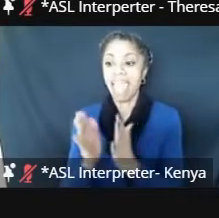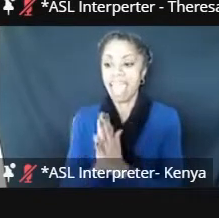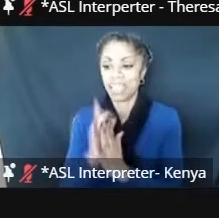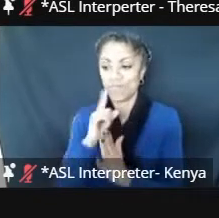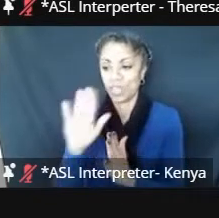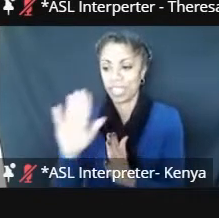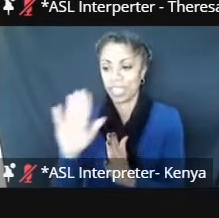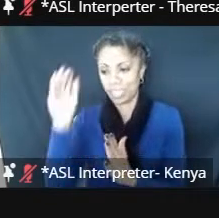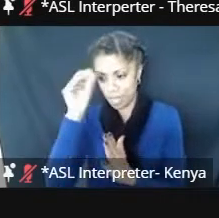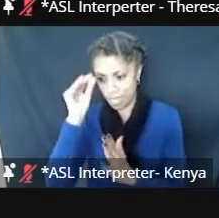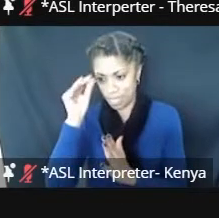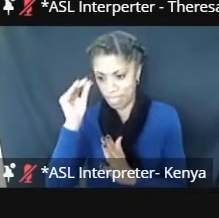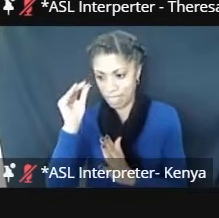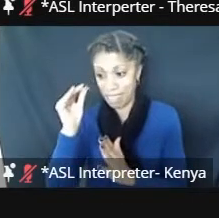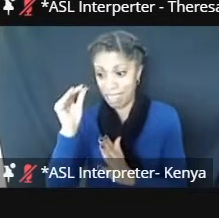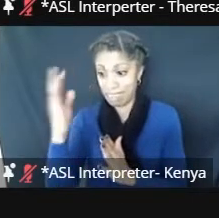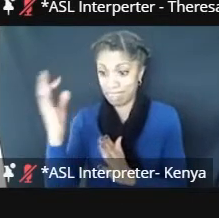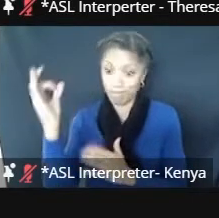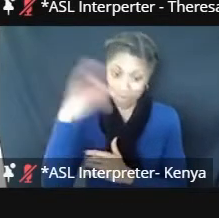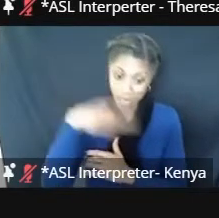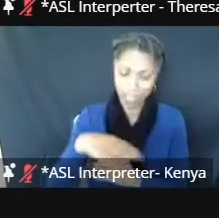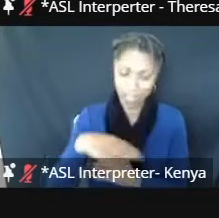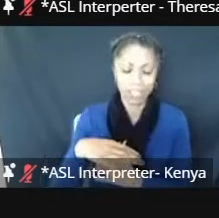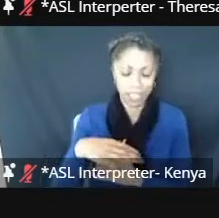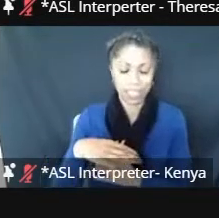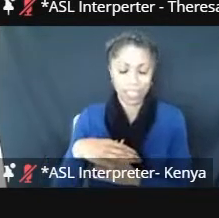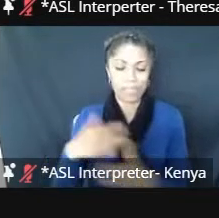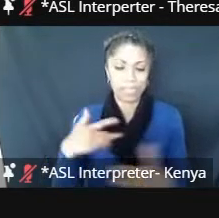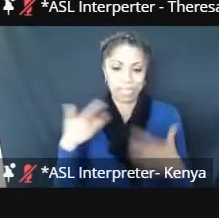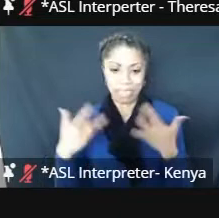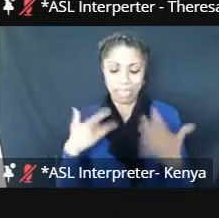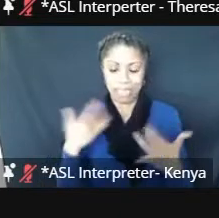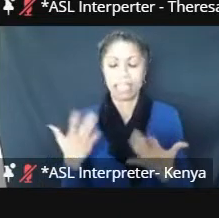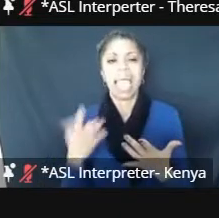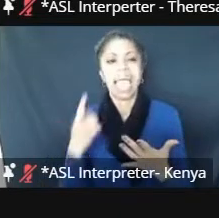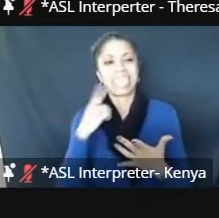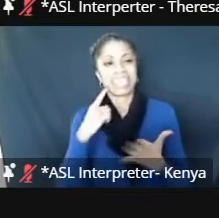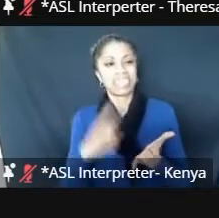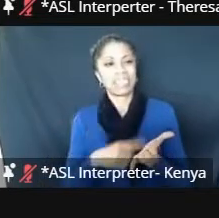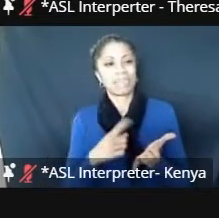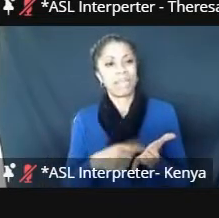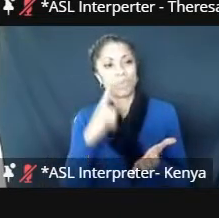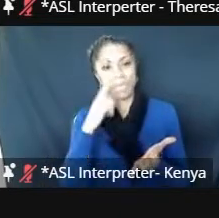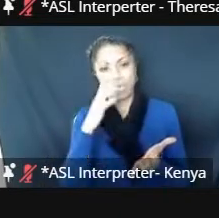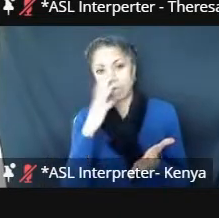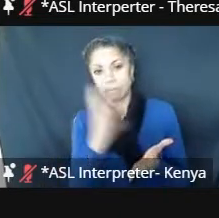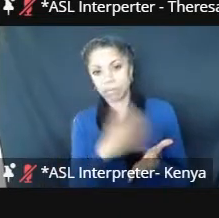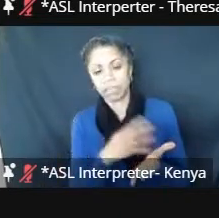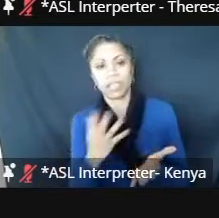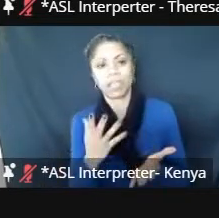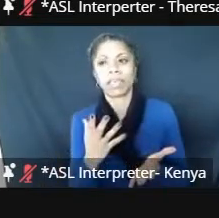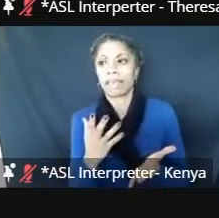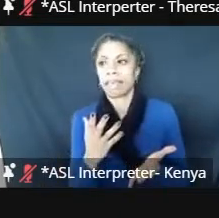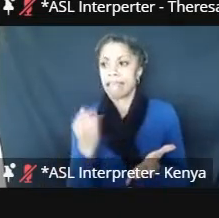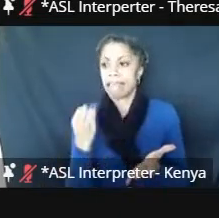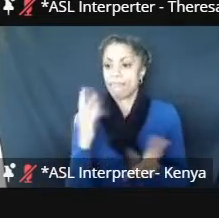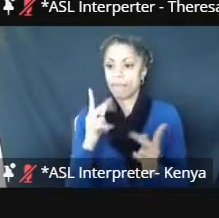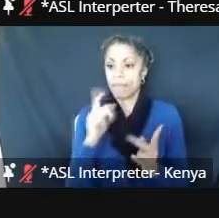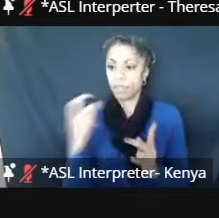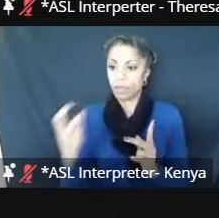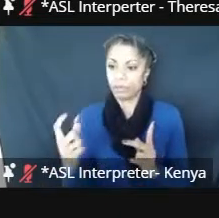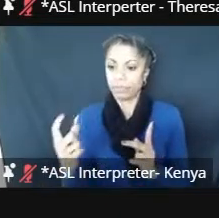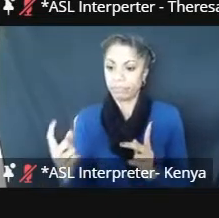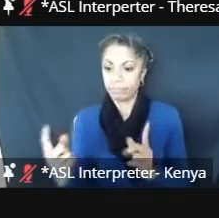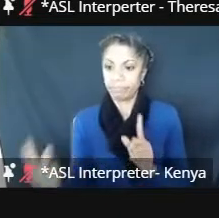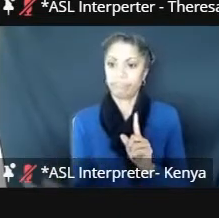the work. And I think a lot of times we take for granted if people don't approach us or apply for things,